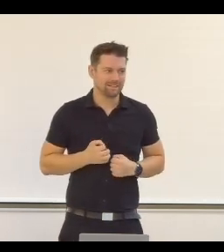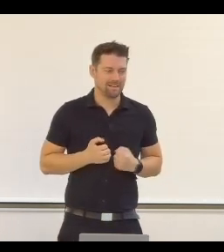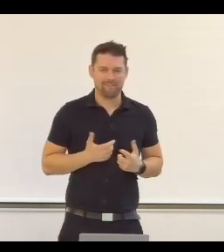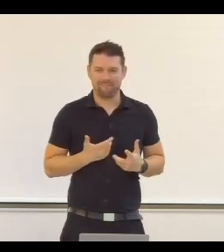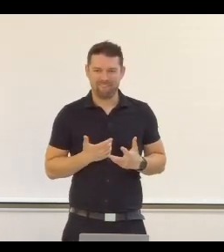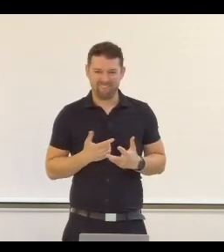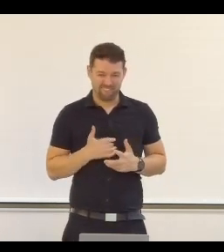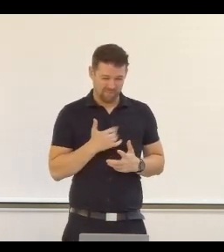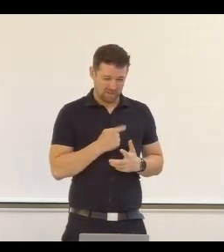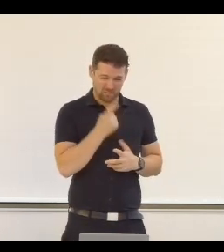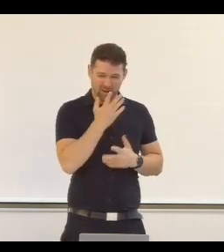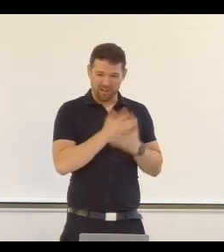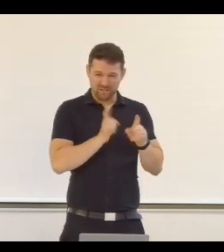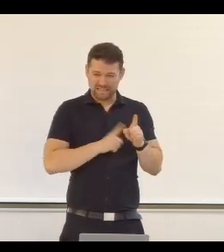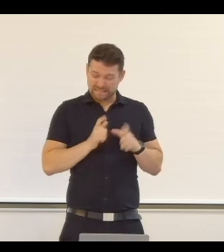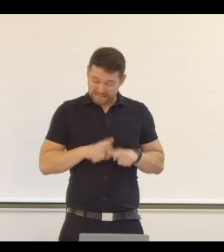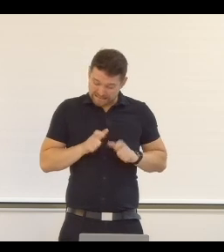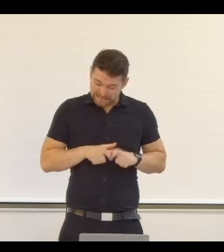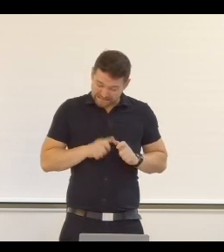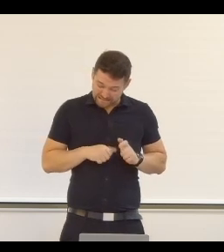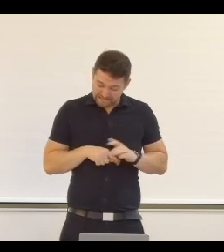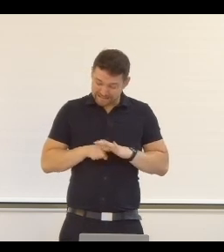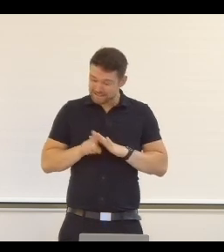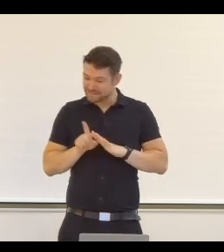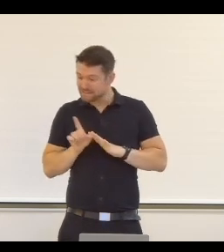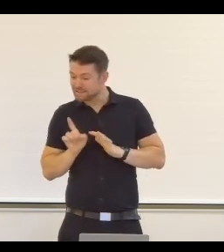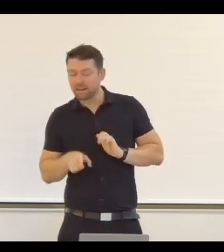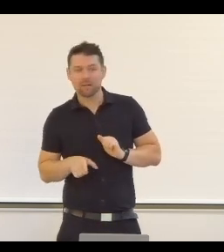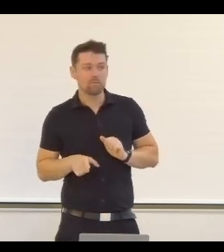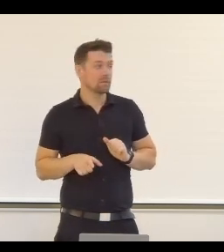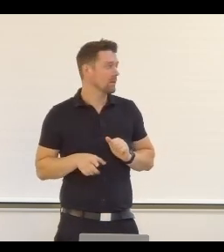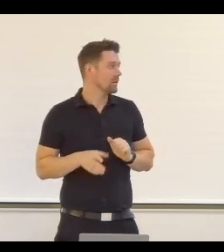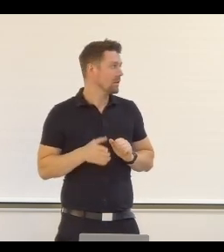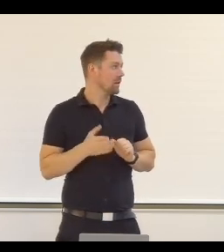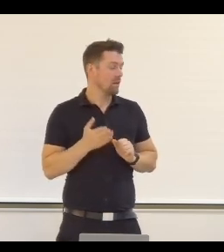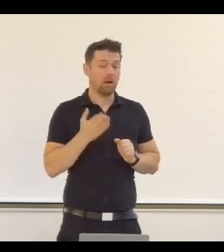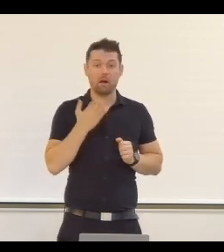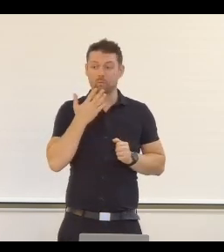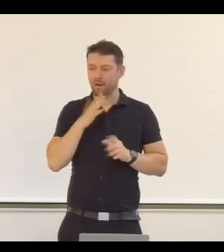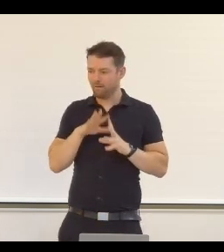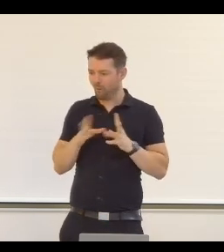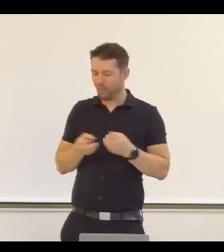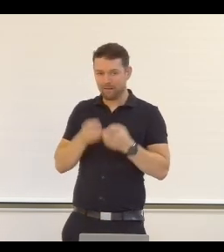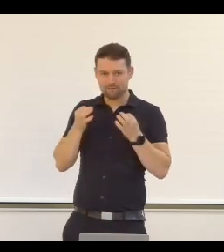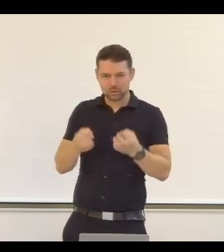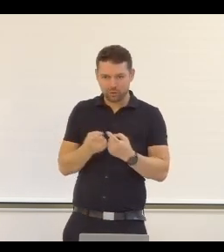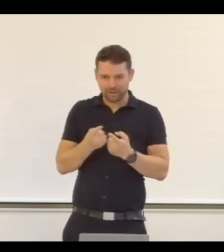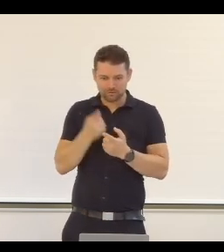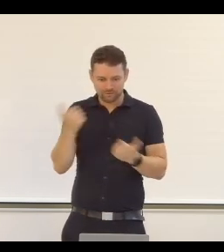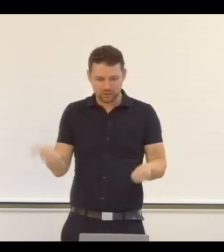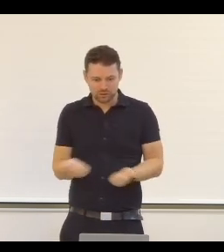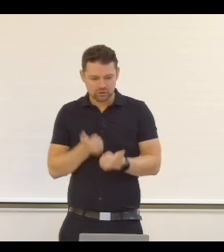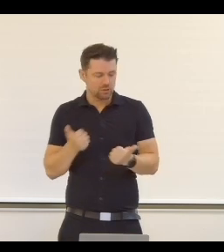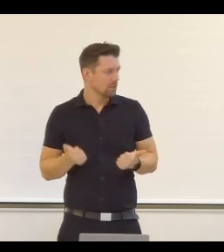exiting after 1 year and a half. But once, all the official things were done, it was just